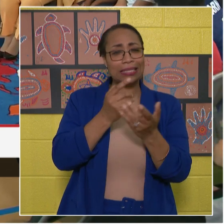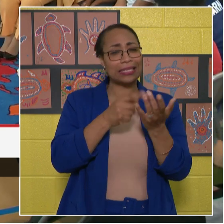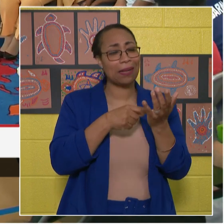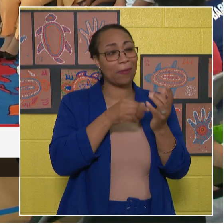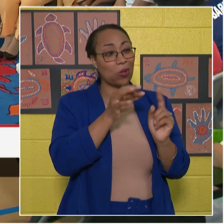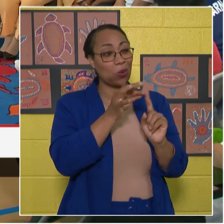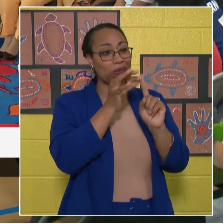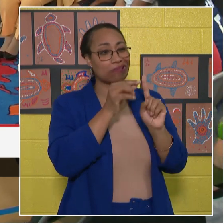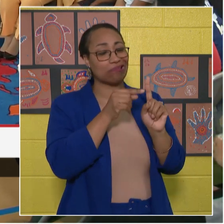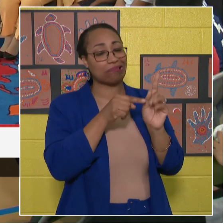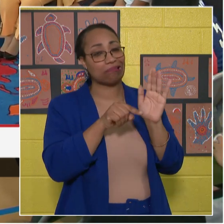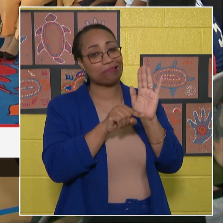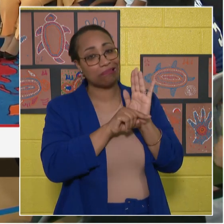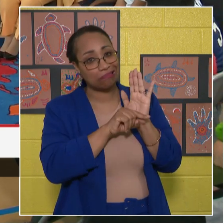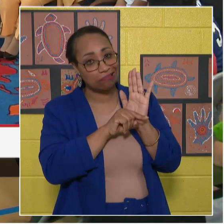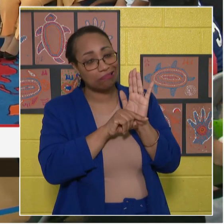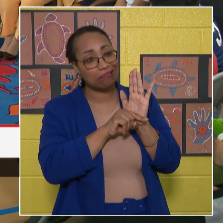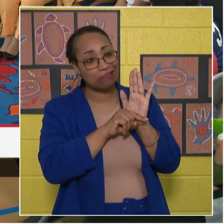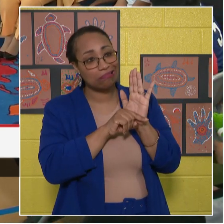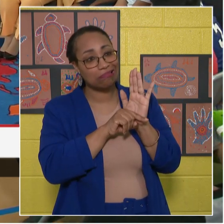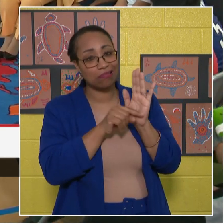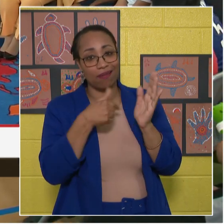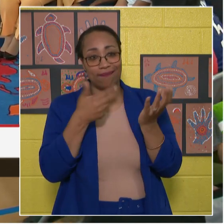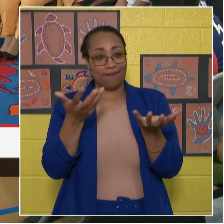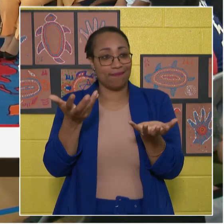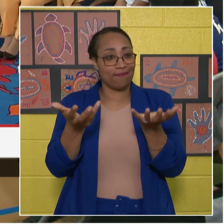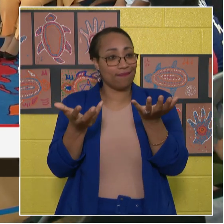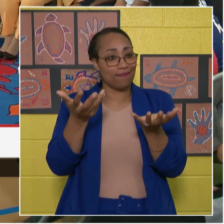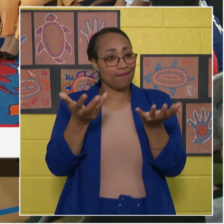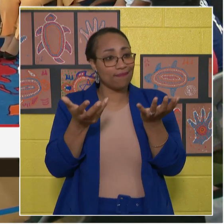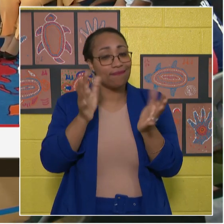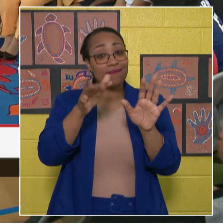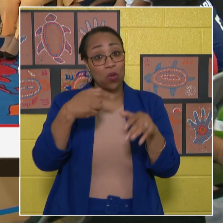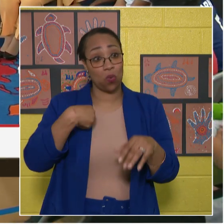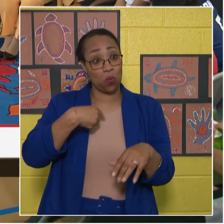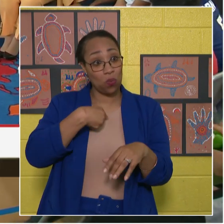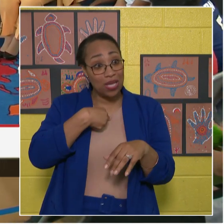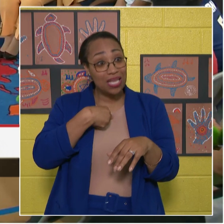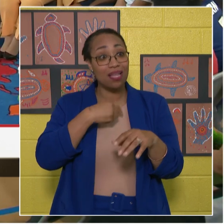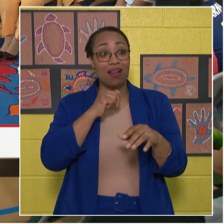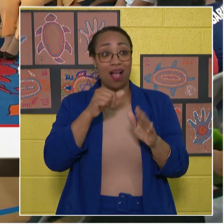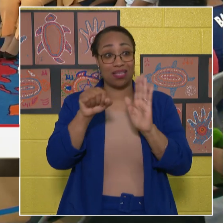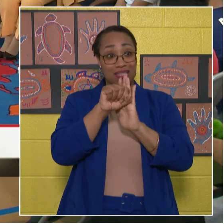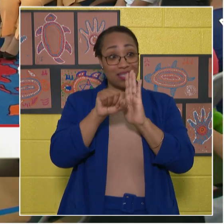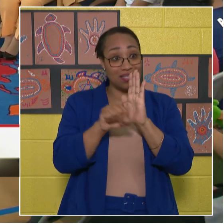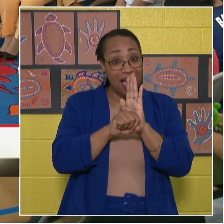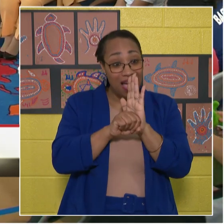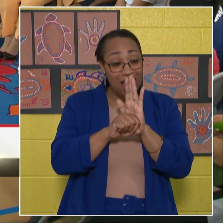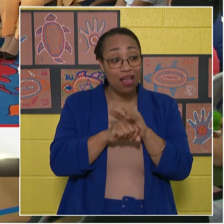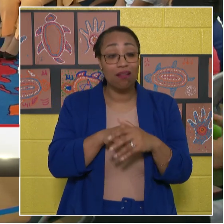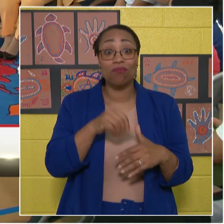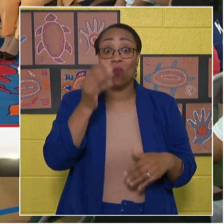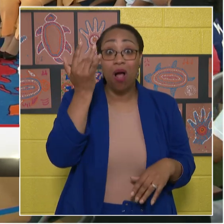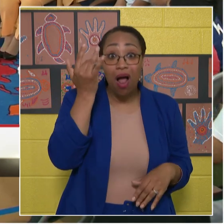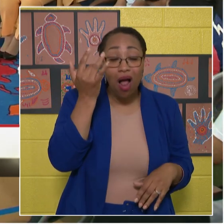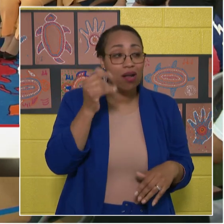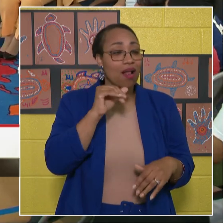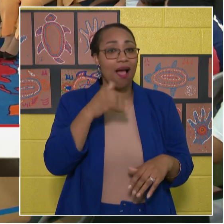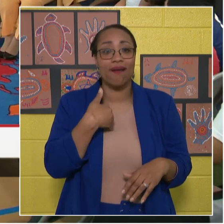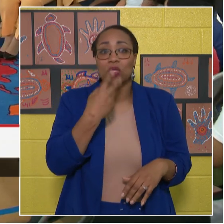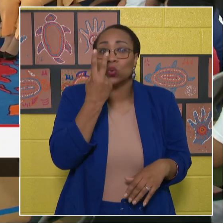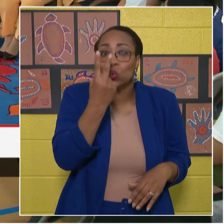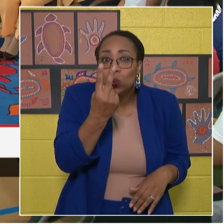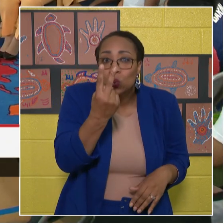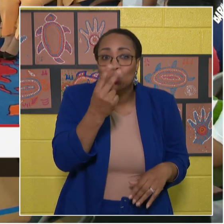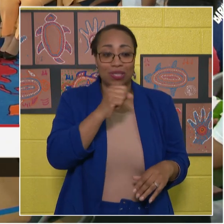state means we don't have 2 senators in the United States Congress, and our